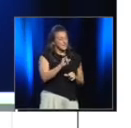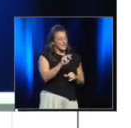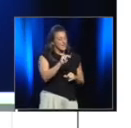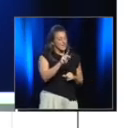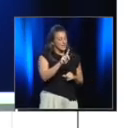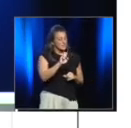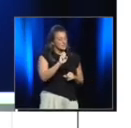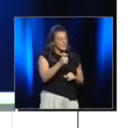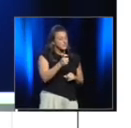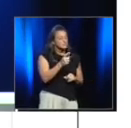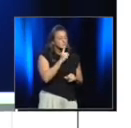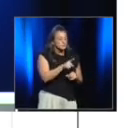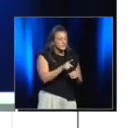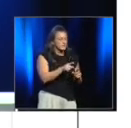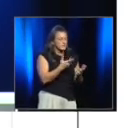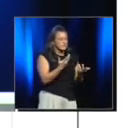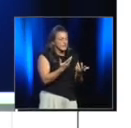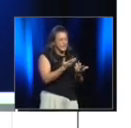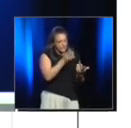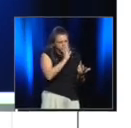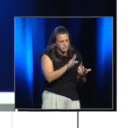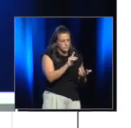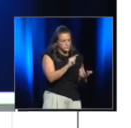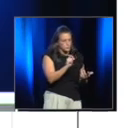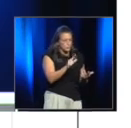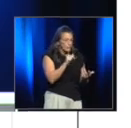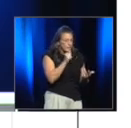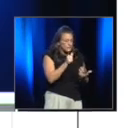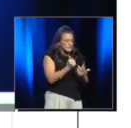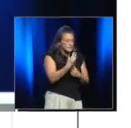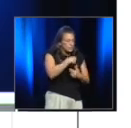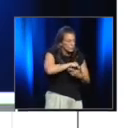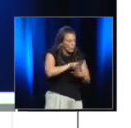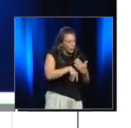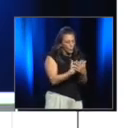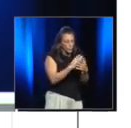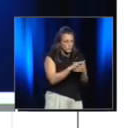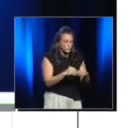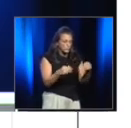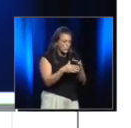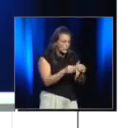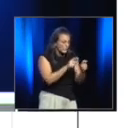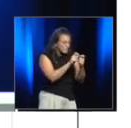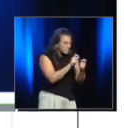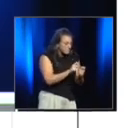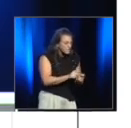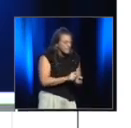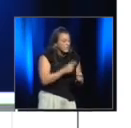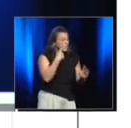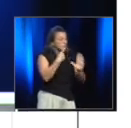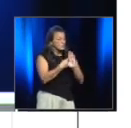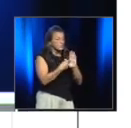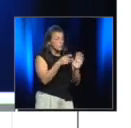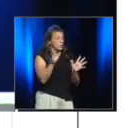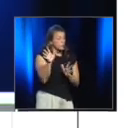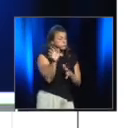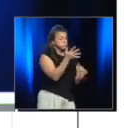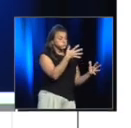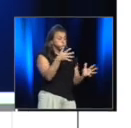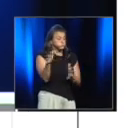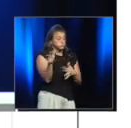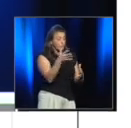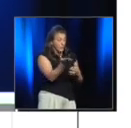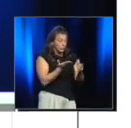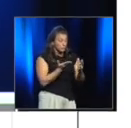tools. I mentioned that the southern annular mode is to do with wind strengths moving up and down through the Southern Ocean.